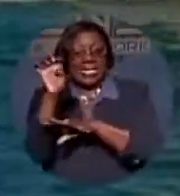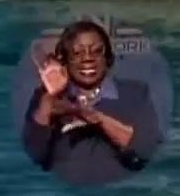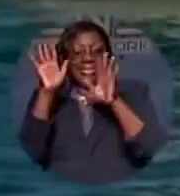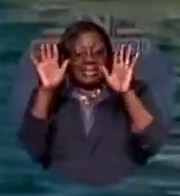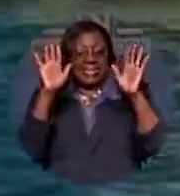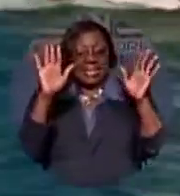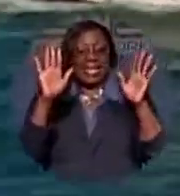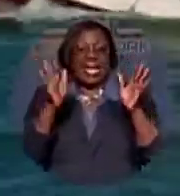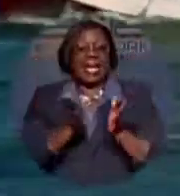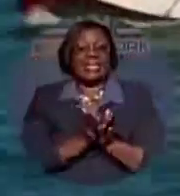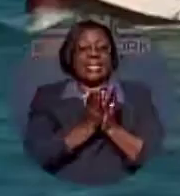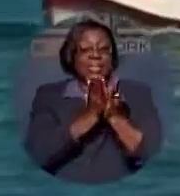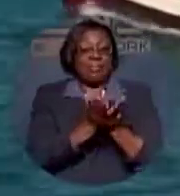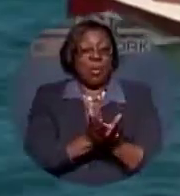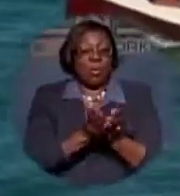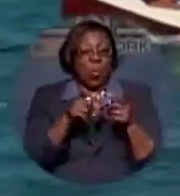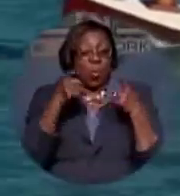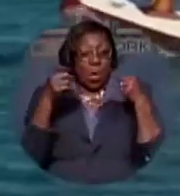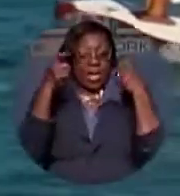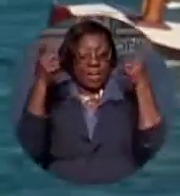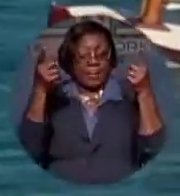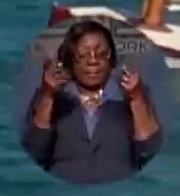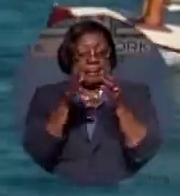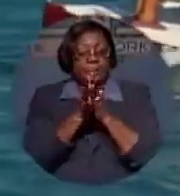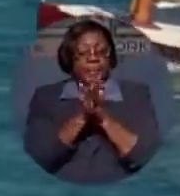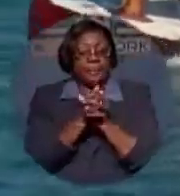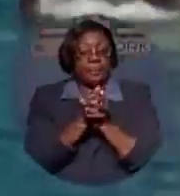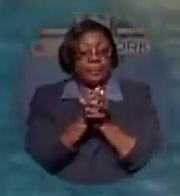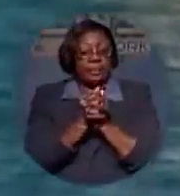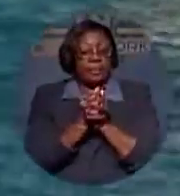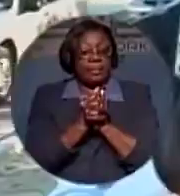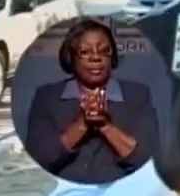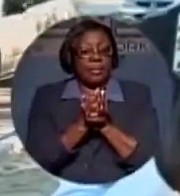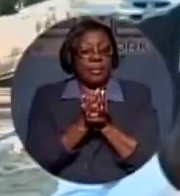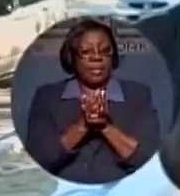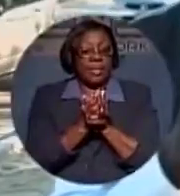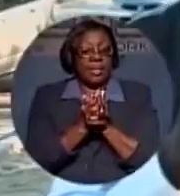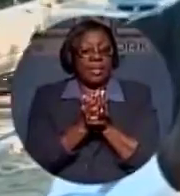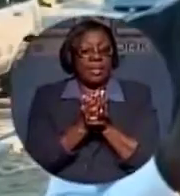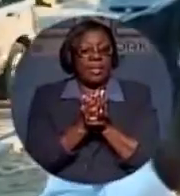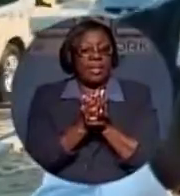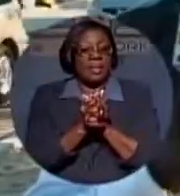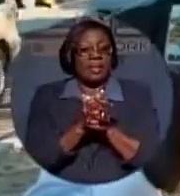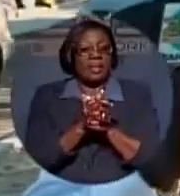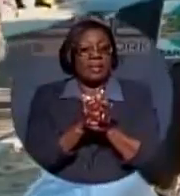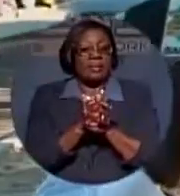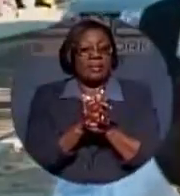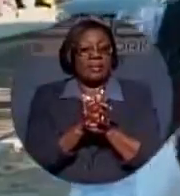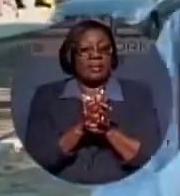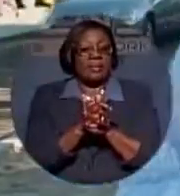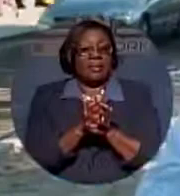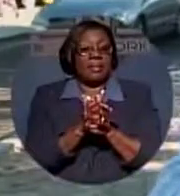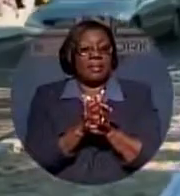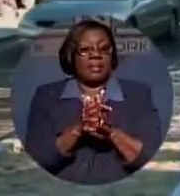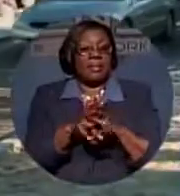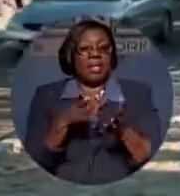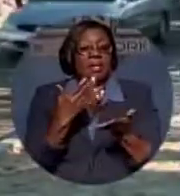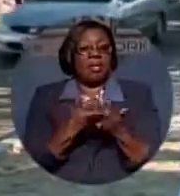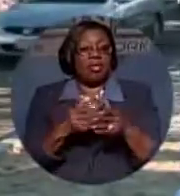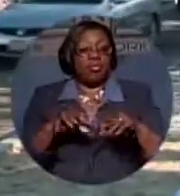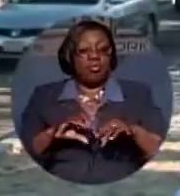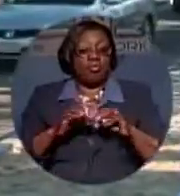2 races to cart away with the championship trophy. She was sailed very well by Clyde and had an outstanding